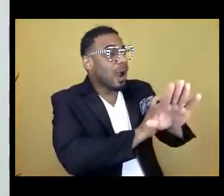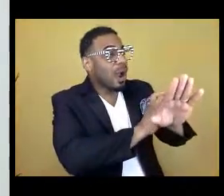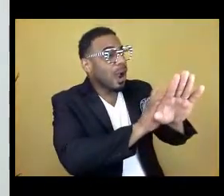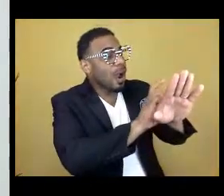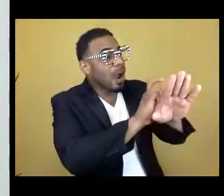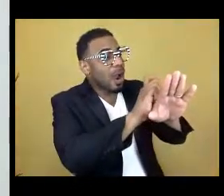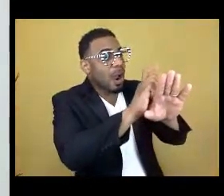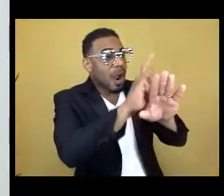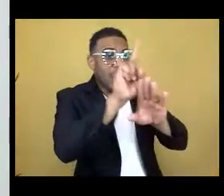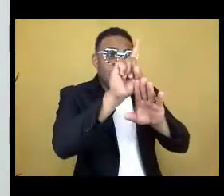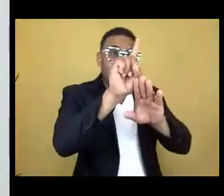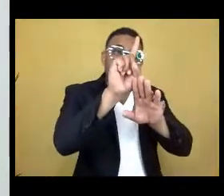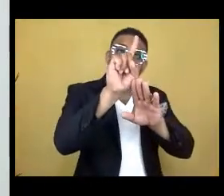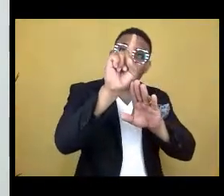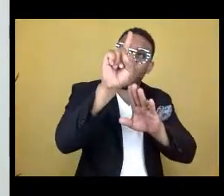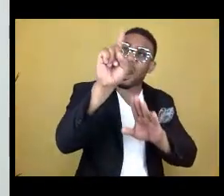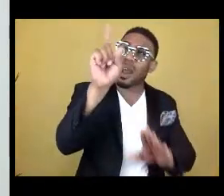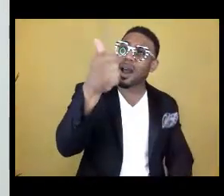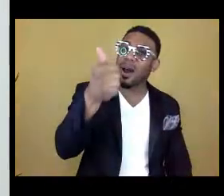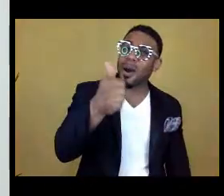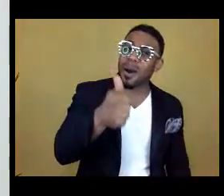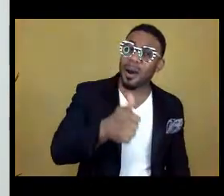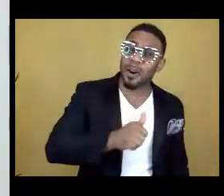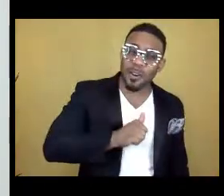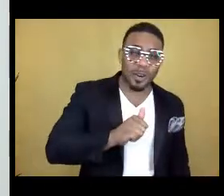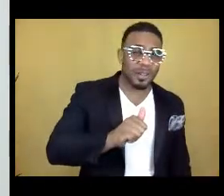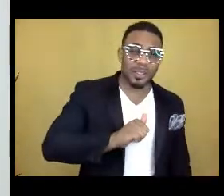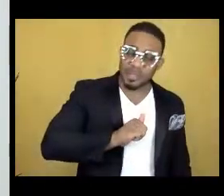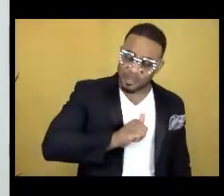on my own.